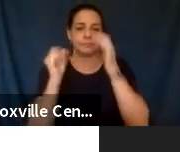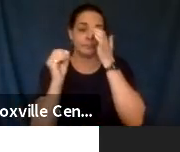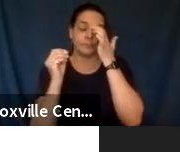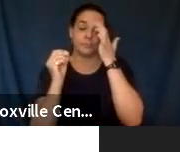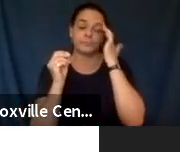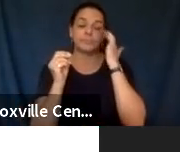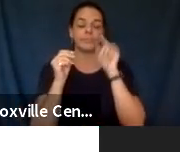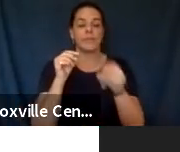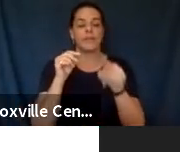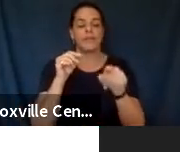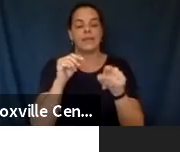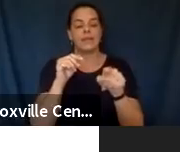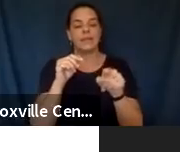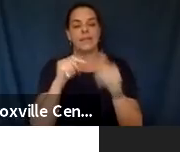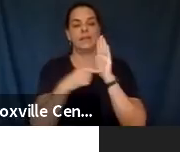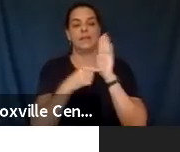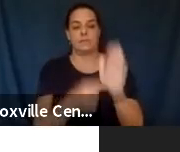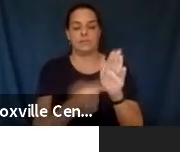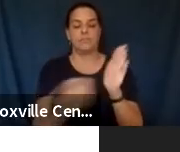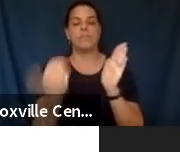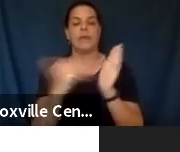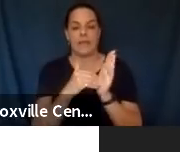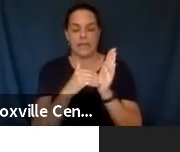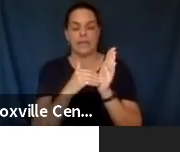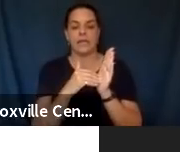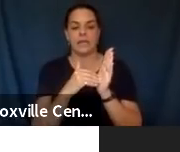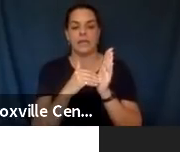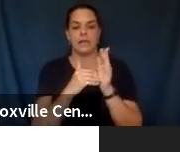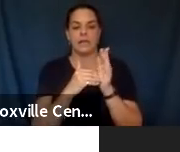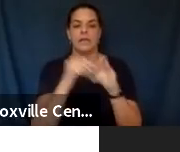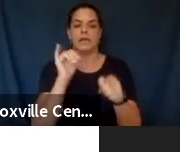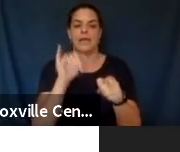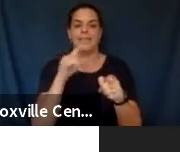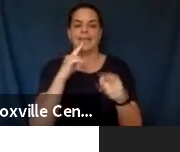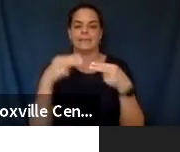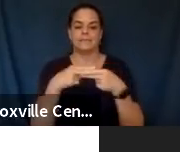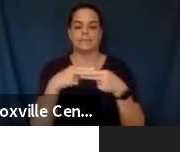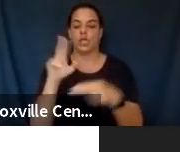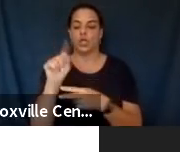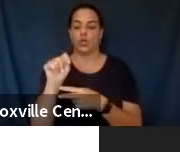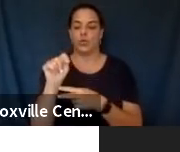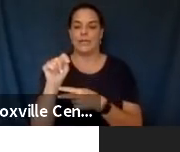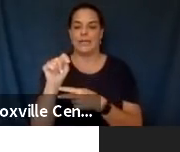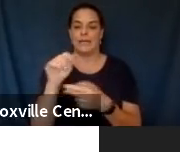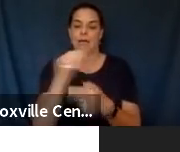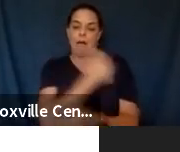So this is, again, this is the slide that is UT Medical Center